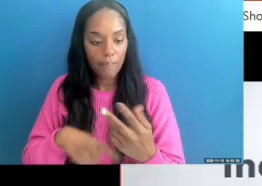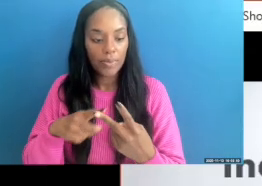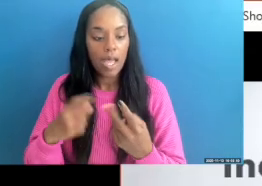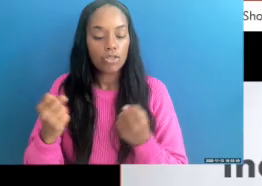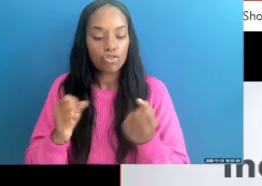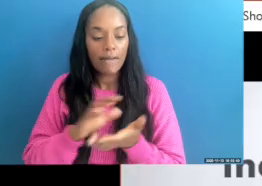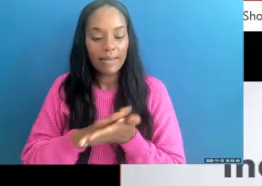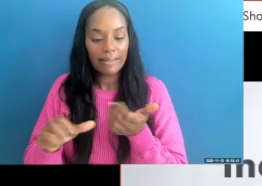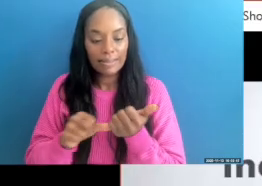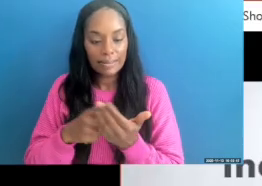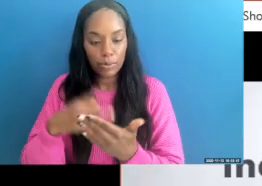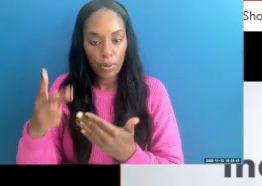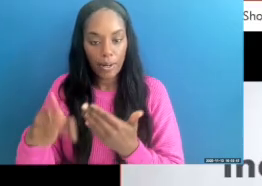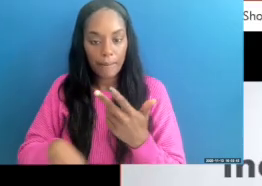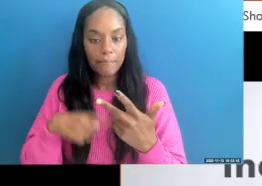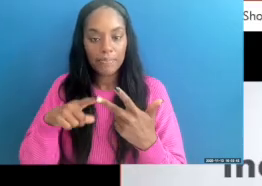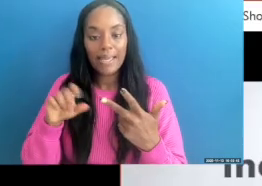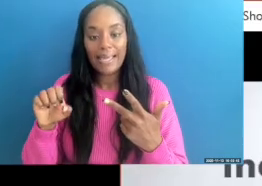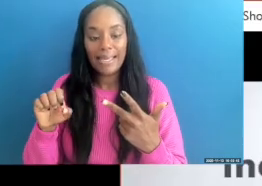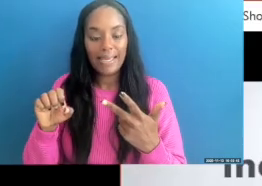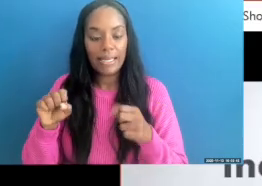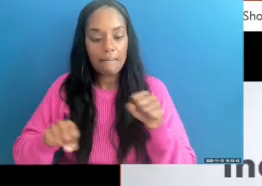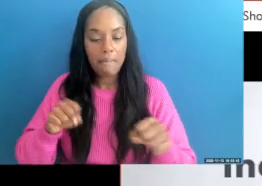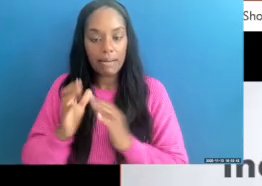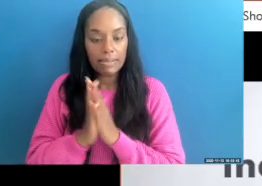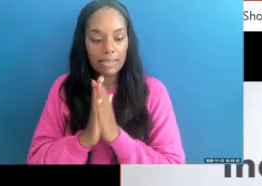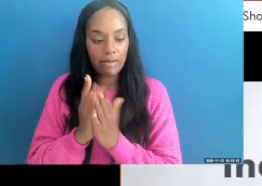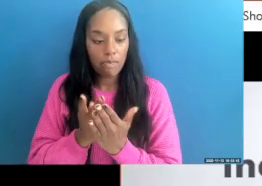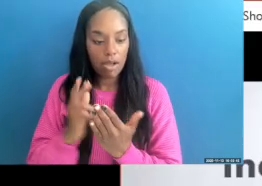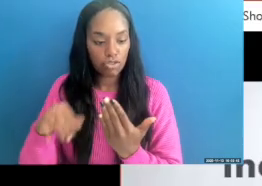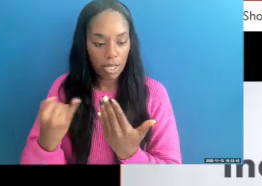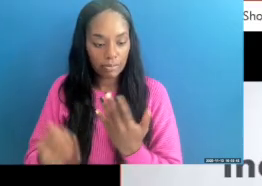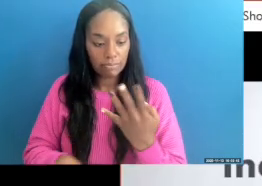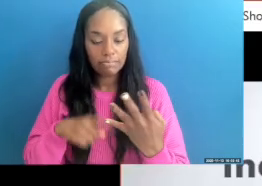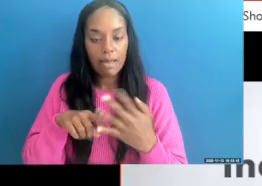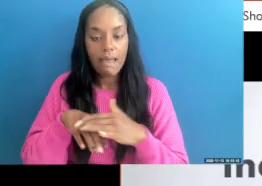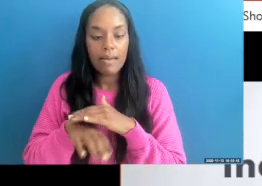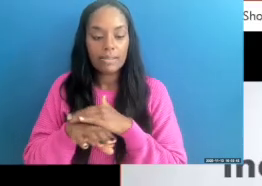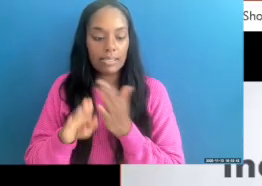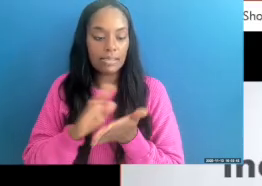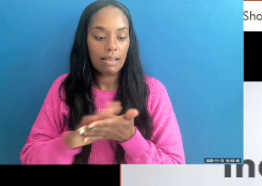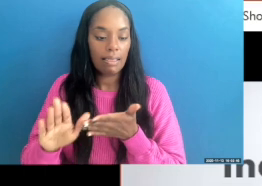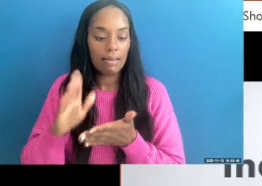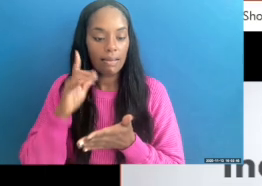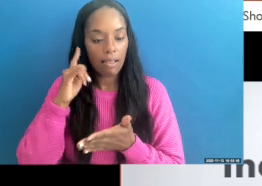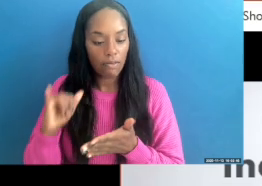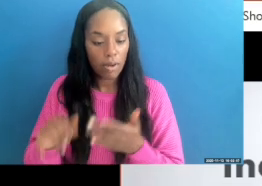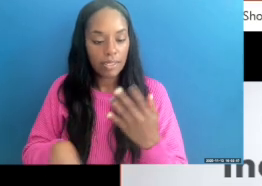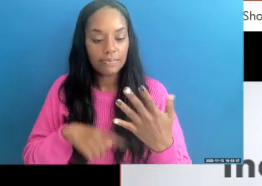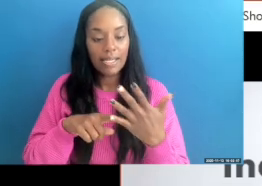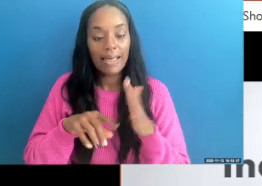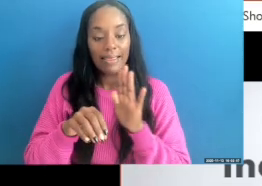Project, Access Clean California, the Zero Emission Assurance Project, and the California Integrated Travel